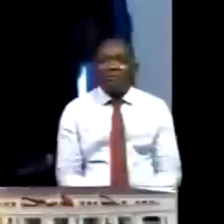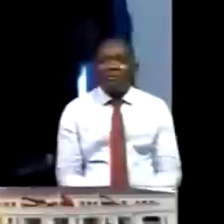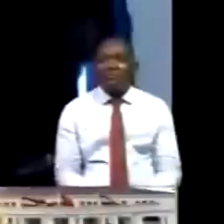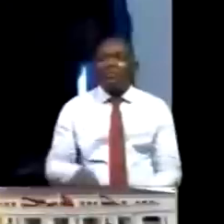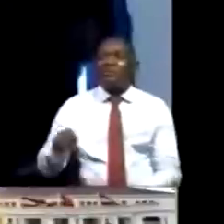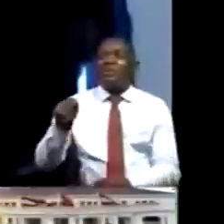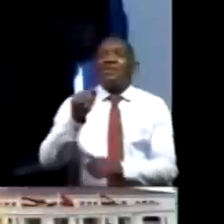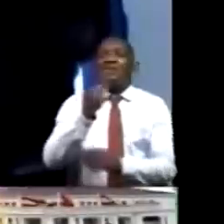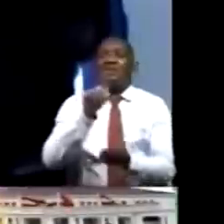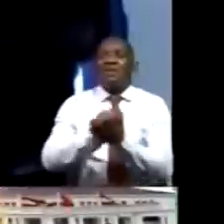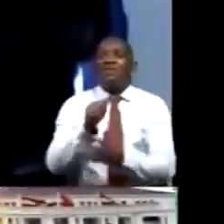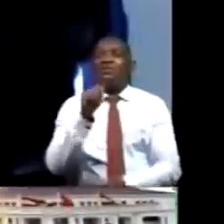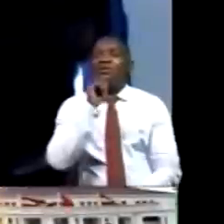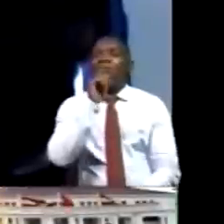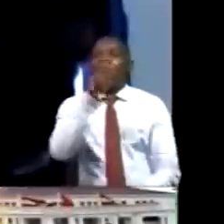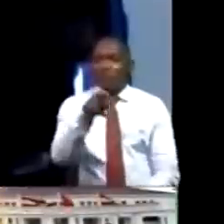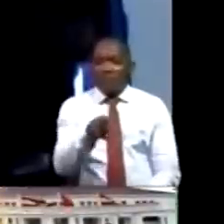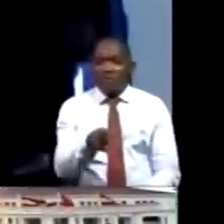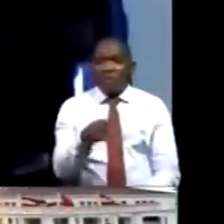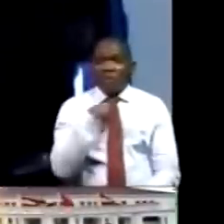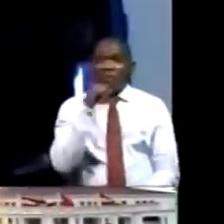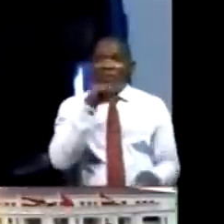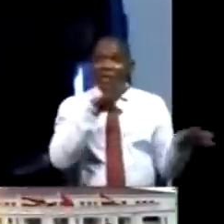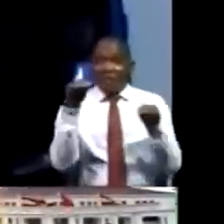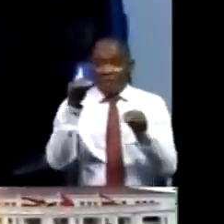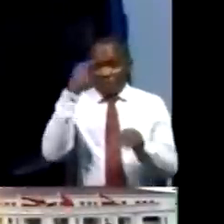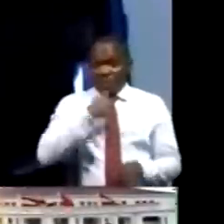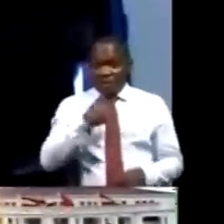That is not correct. It was not on my own free will.